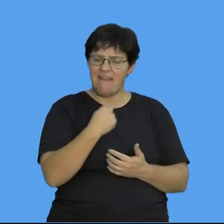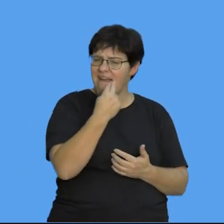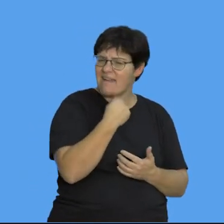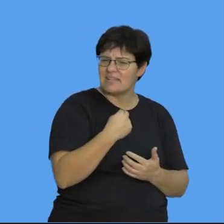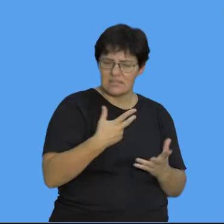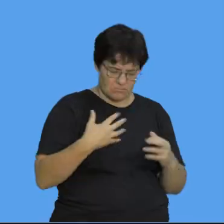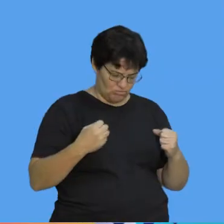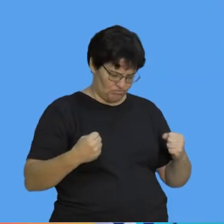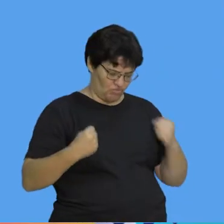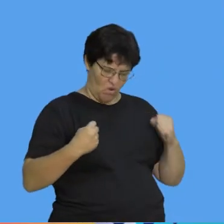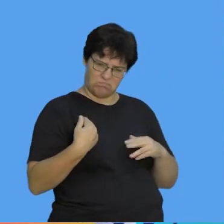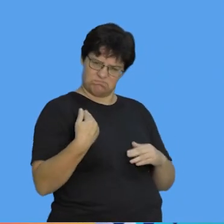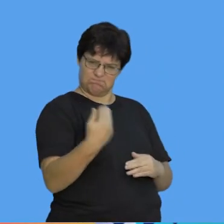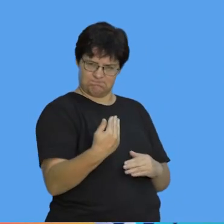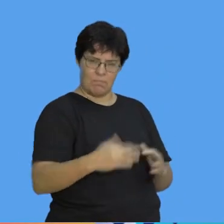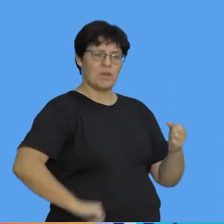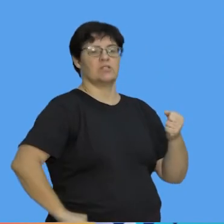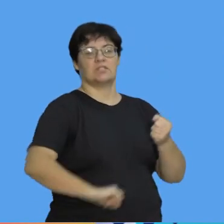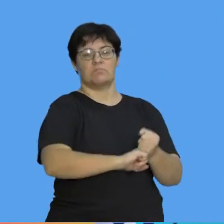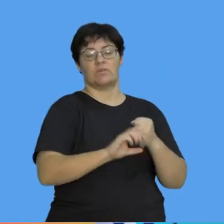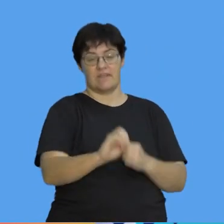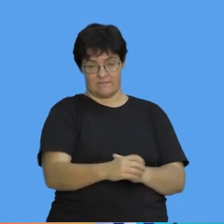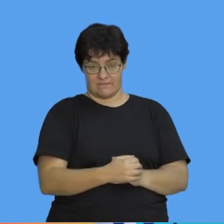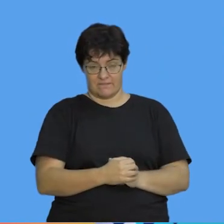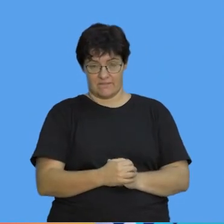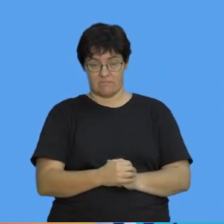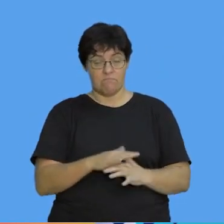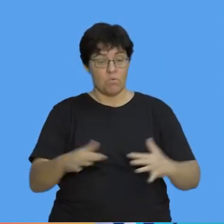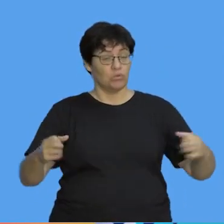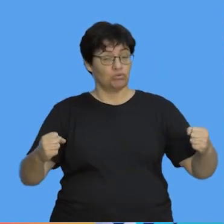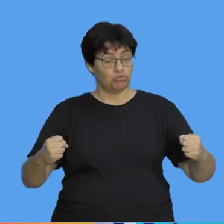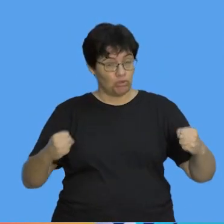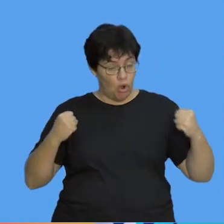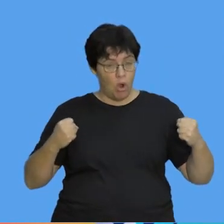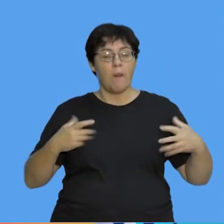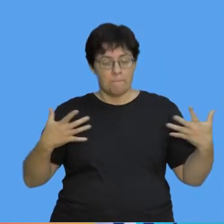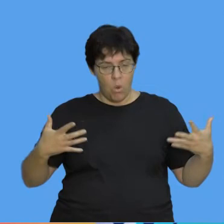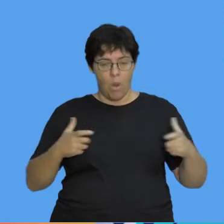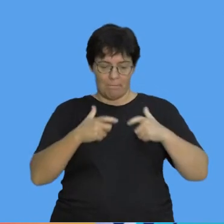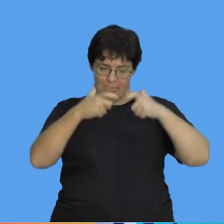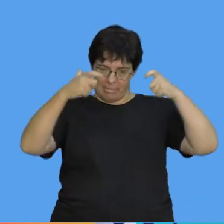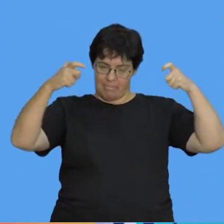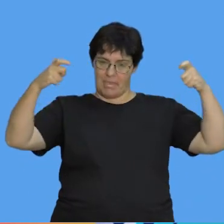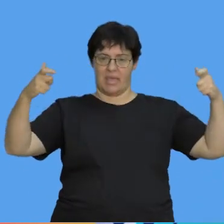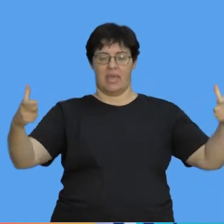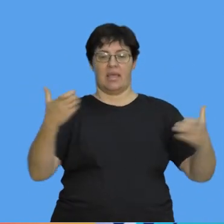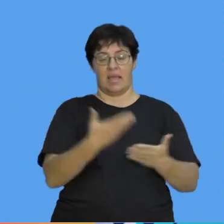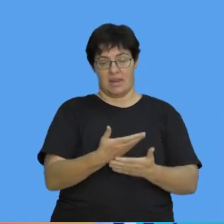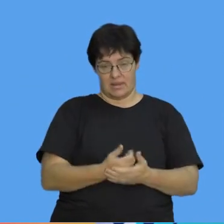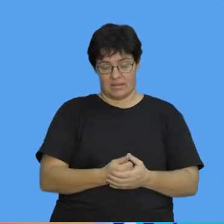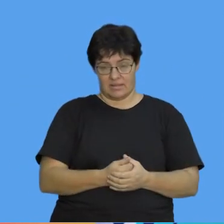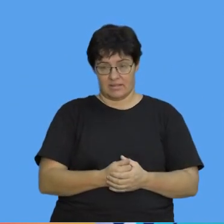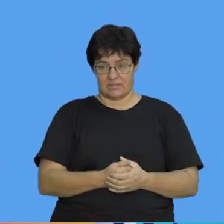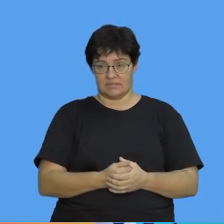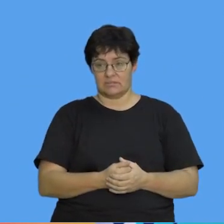nice and firm. Once again, supporting. So the stronger it is, the bigger the leaf can become. All